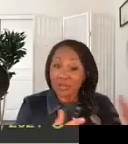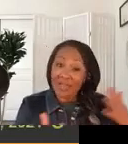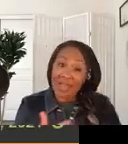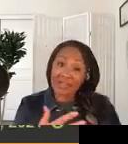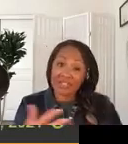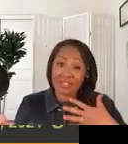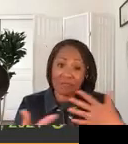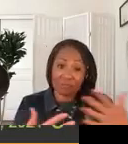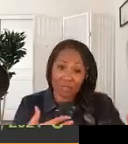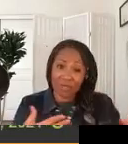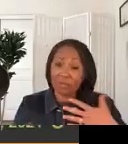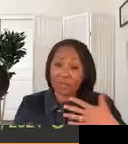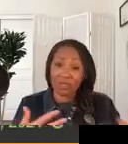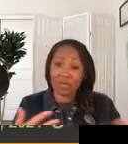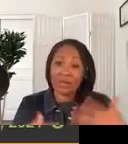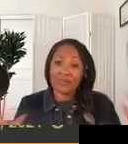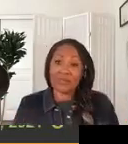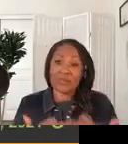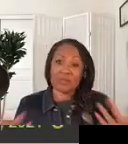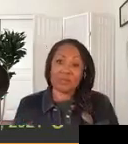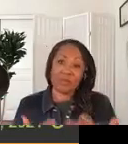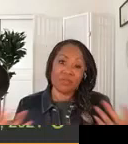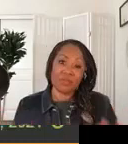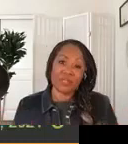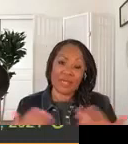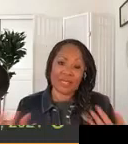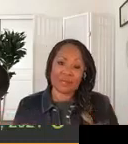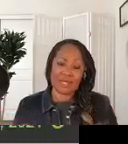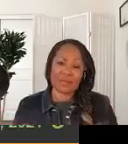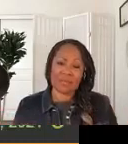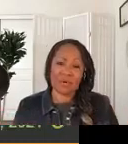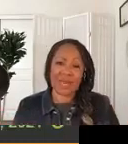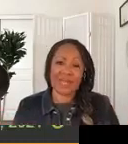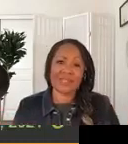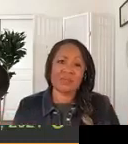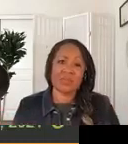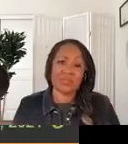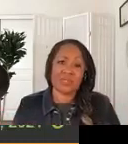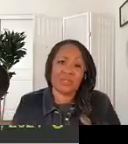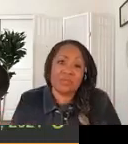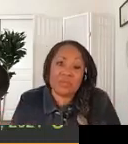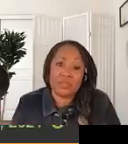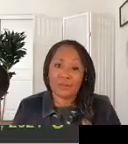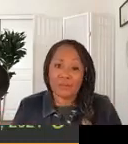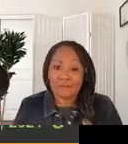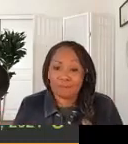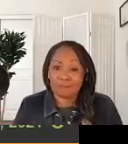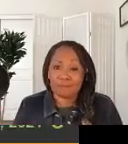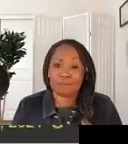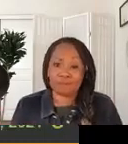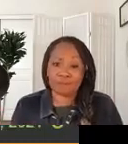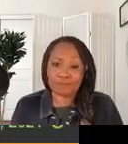would have had just peer to peer, so that hopefully I can make it more accessible to you.